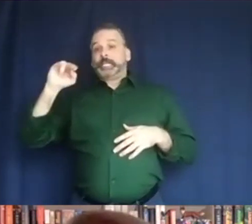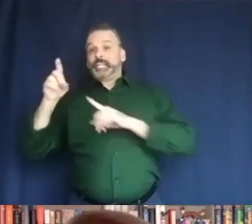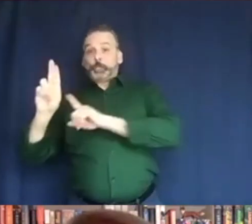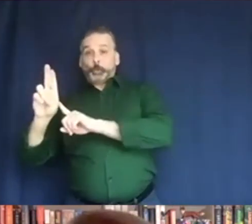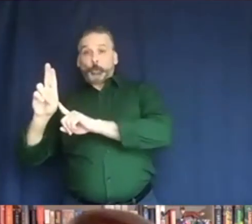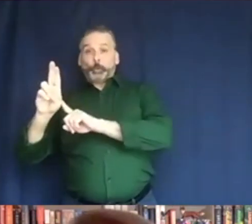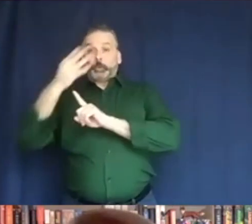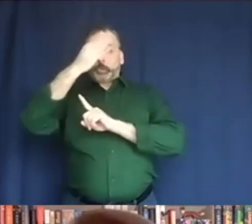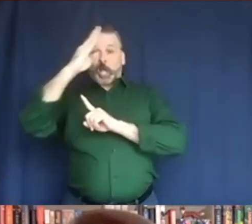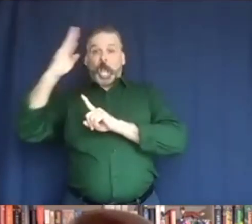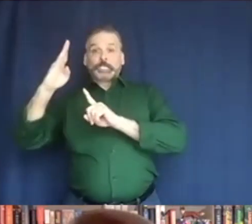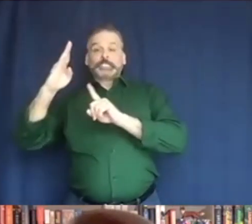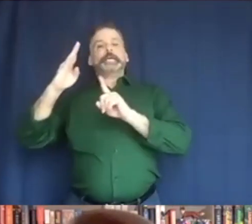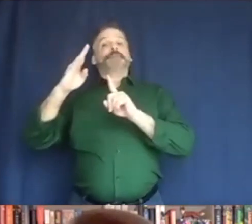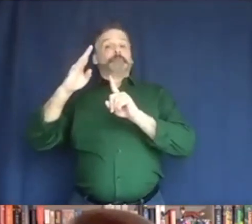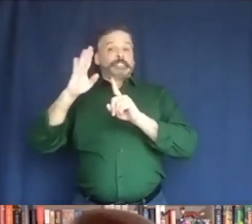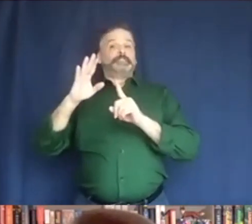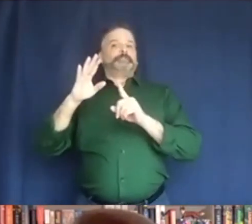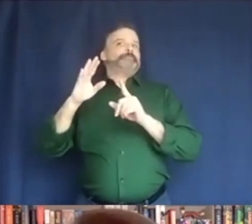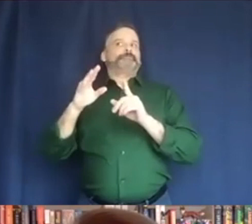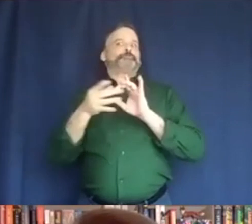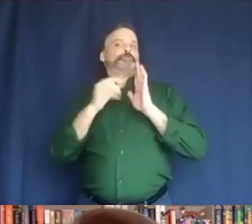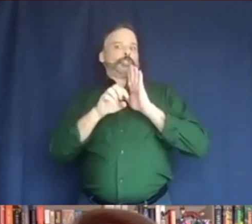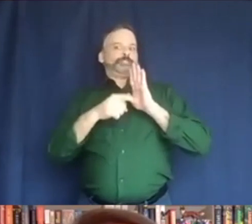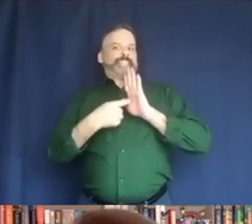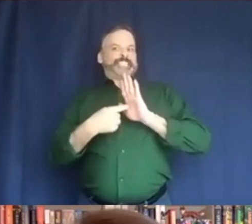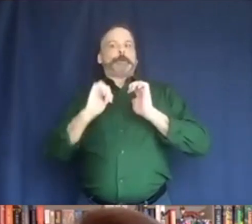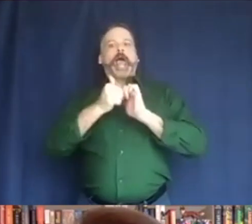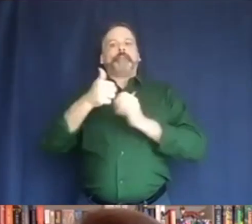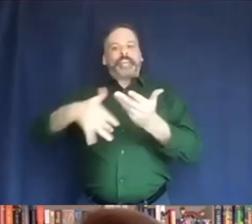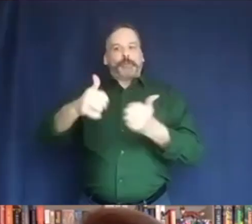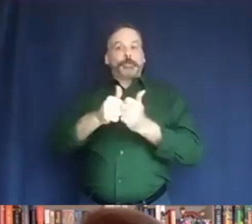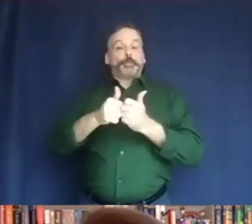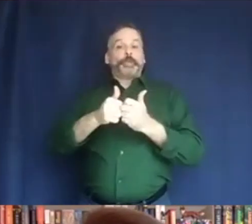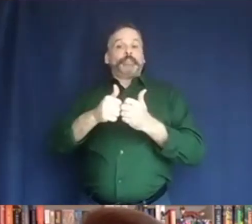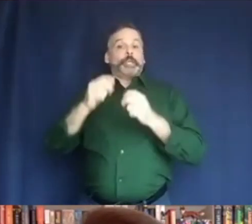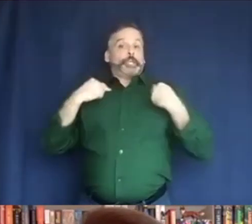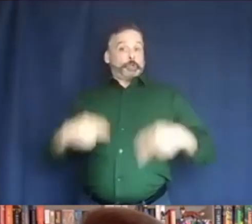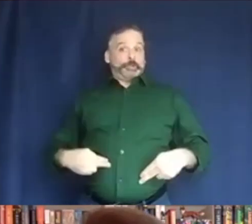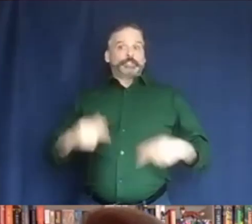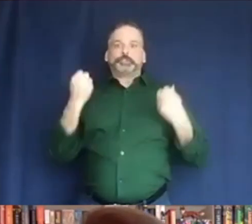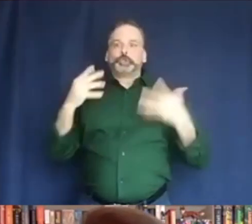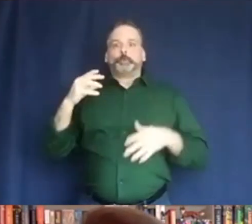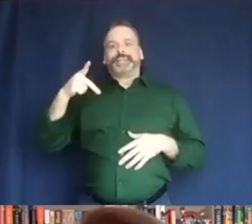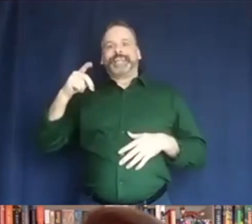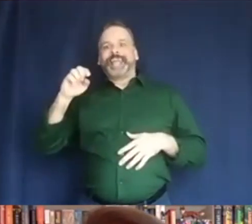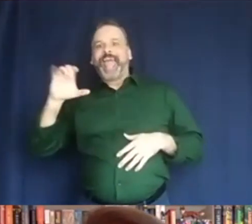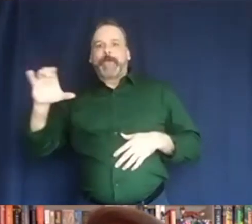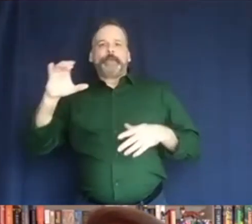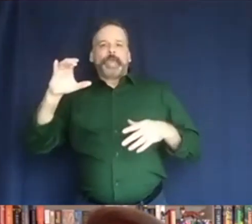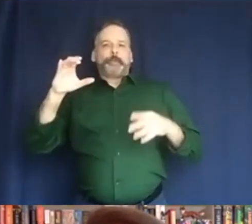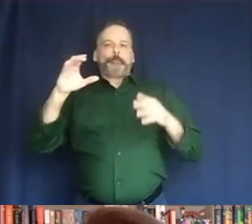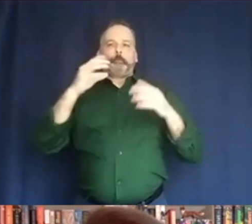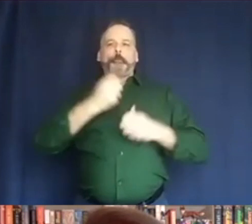they interact with mortals. For instance, the fact that there are so many epic poems and the stories being told by poets.